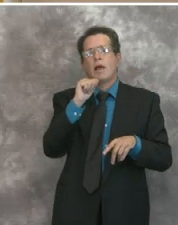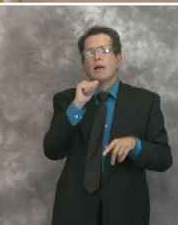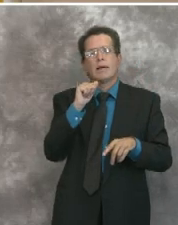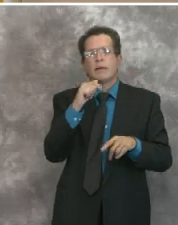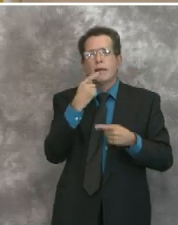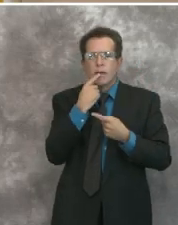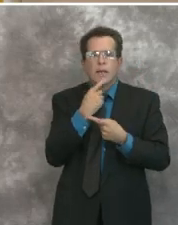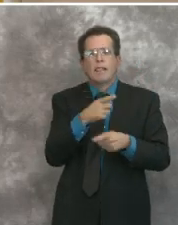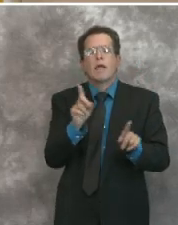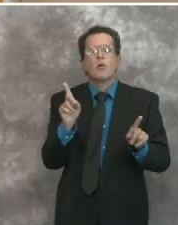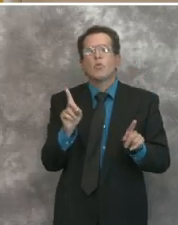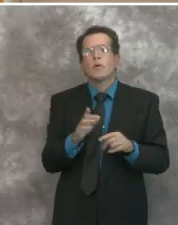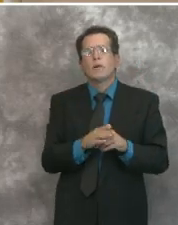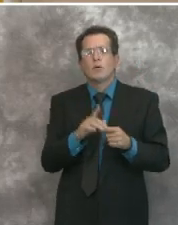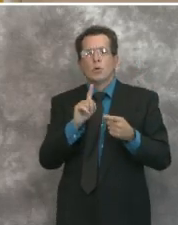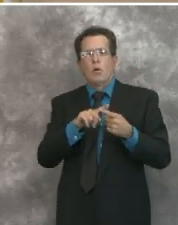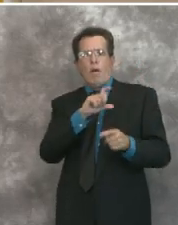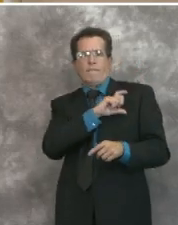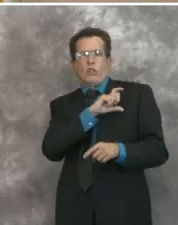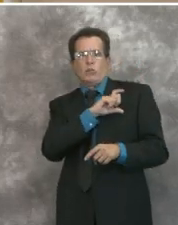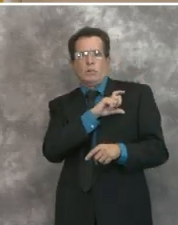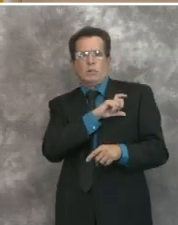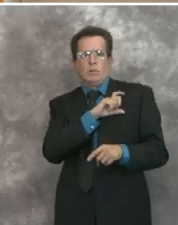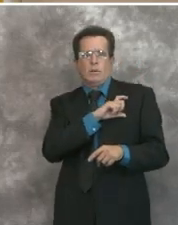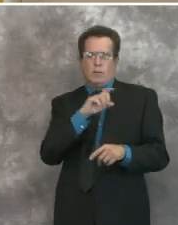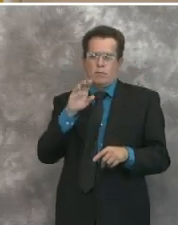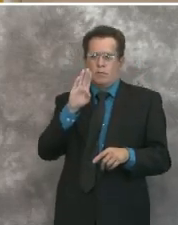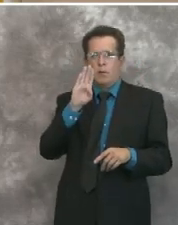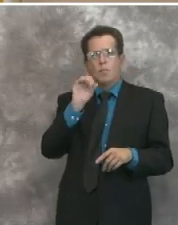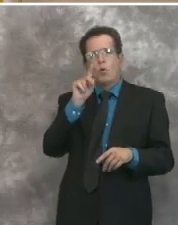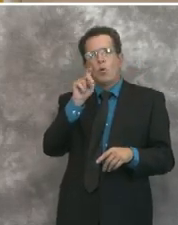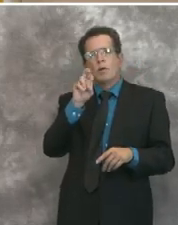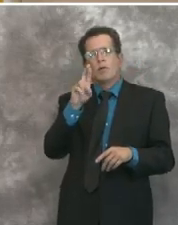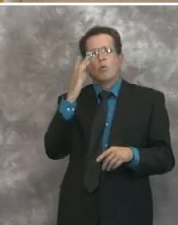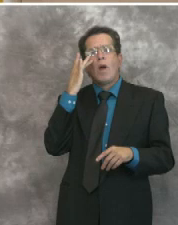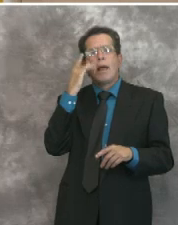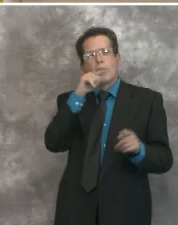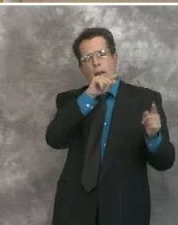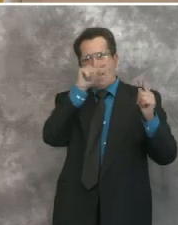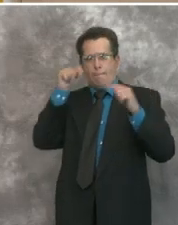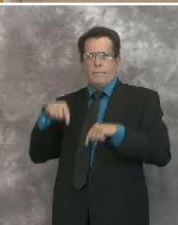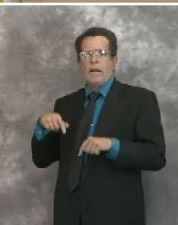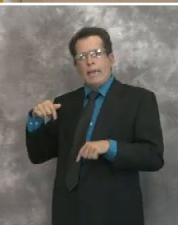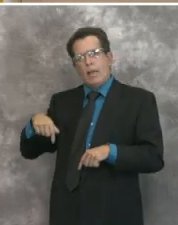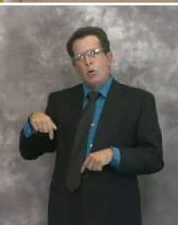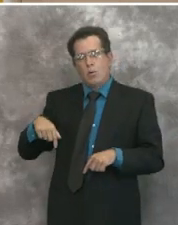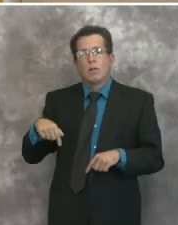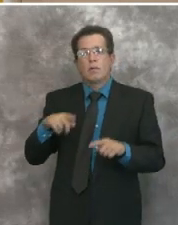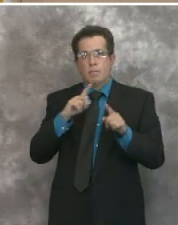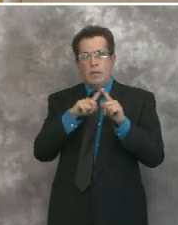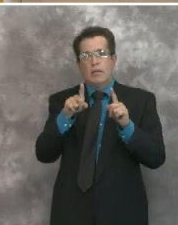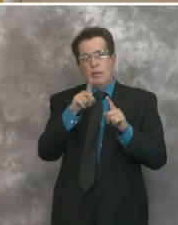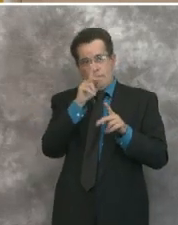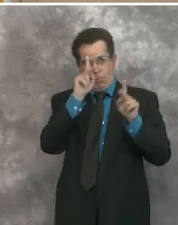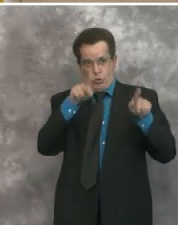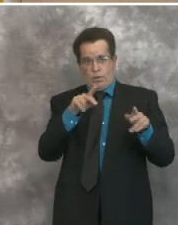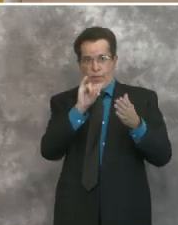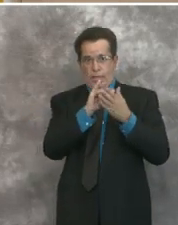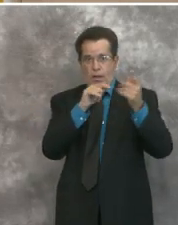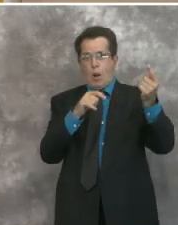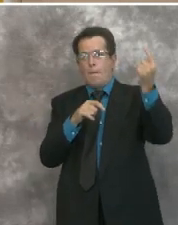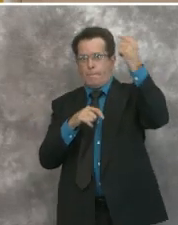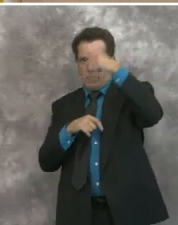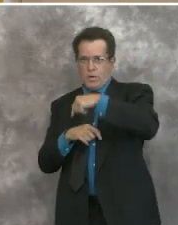the officers at the border why they are coming over, but individuals that are coming over